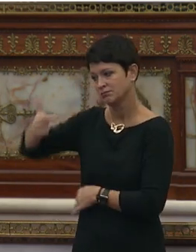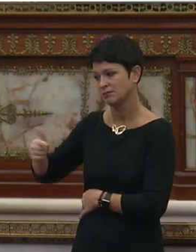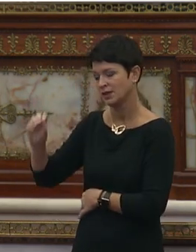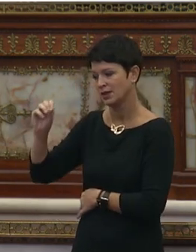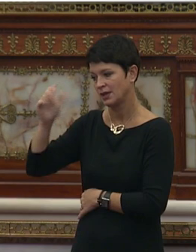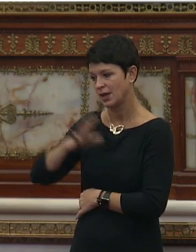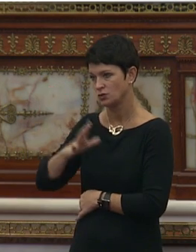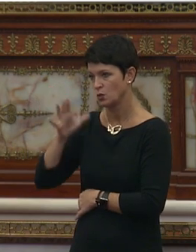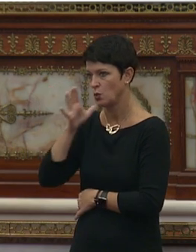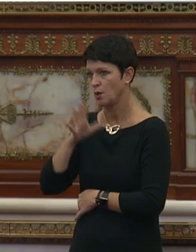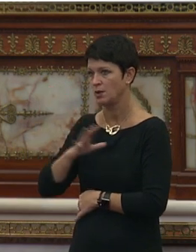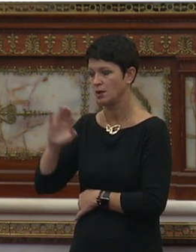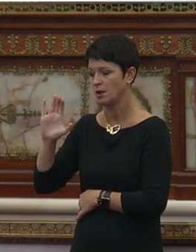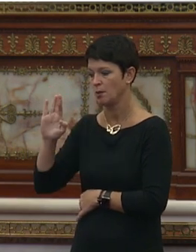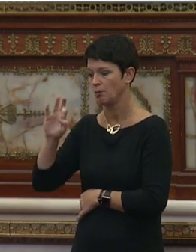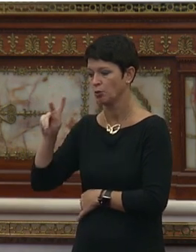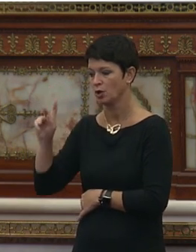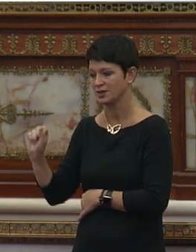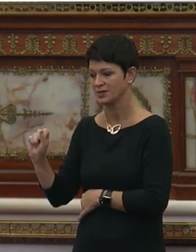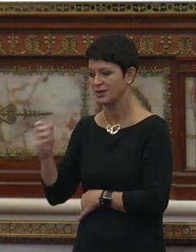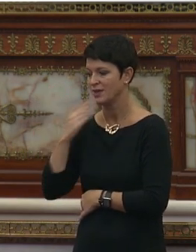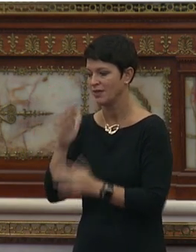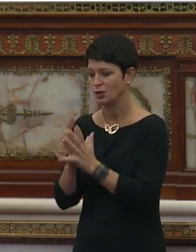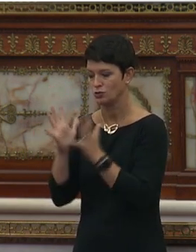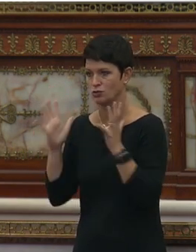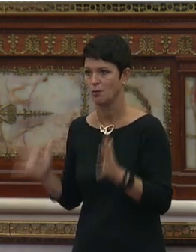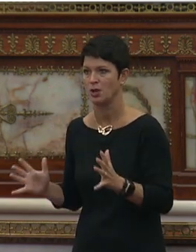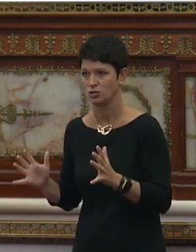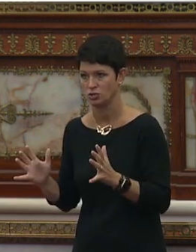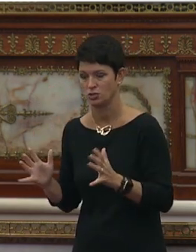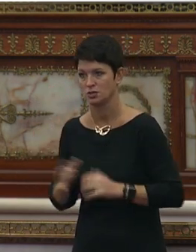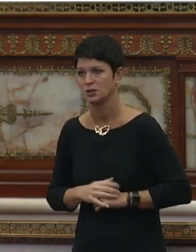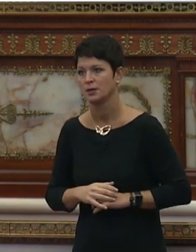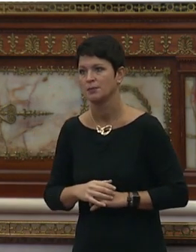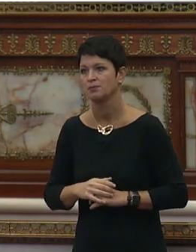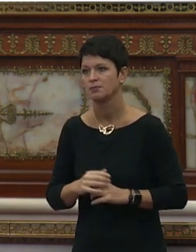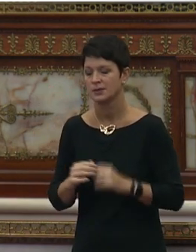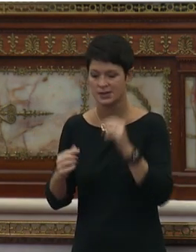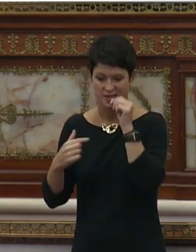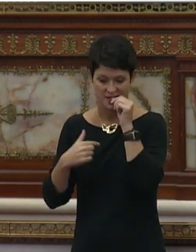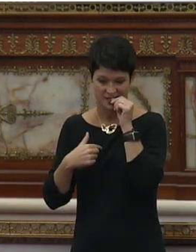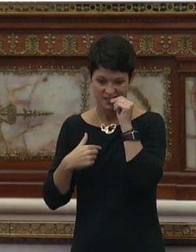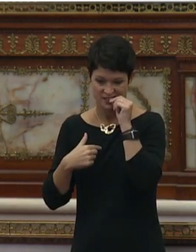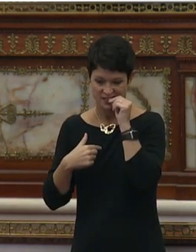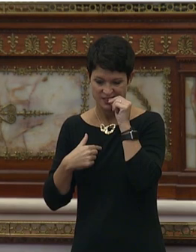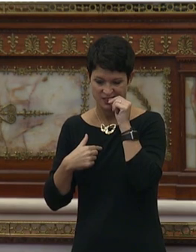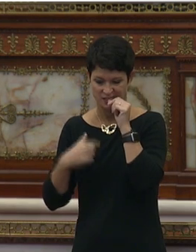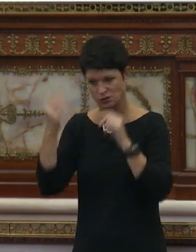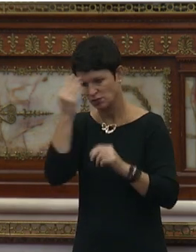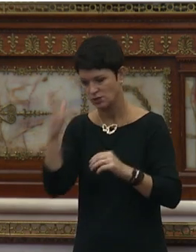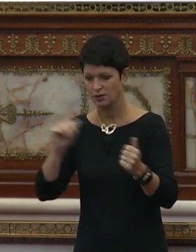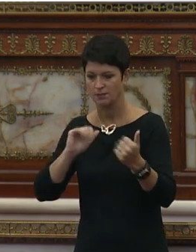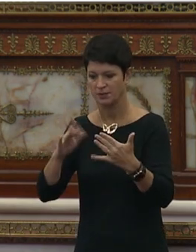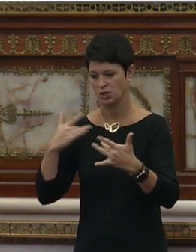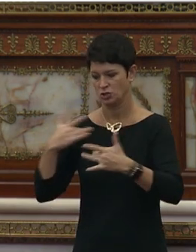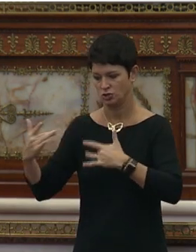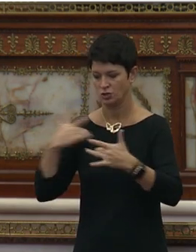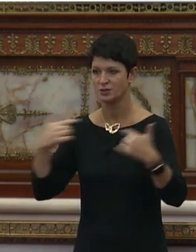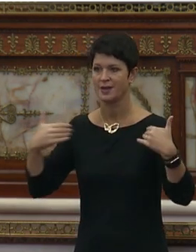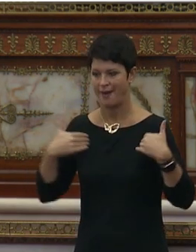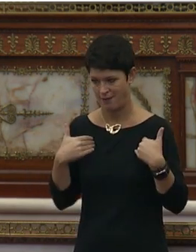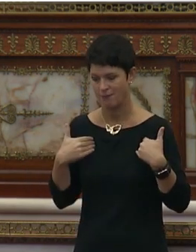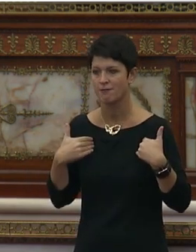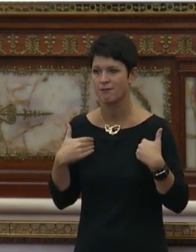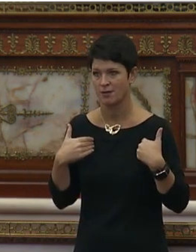recognizes Councilwoman Brooks. Thank you so much, Council President. I wanted to just address some concerns that